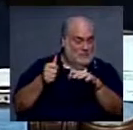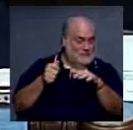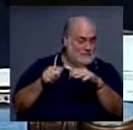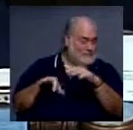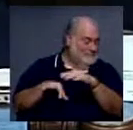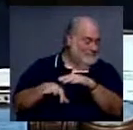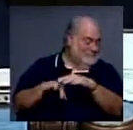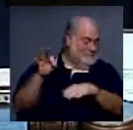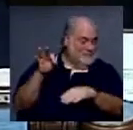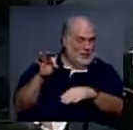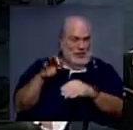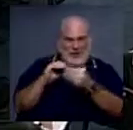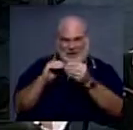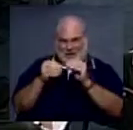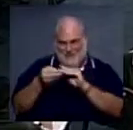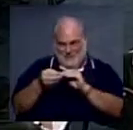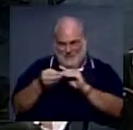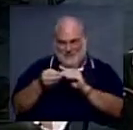me turn this over to you.